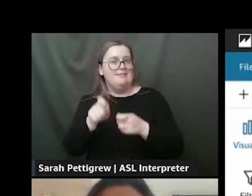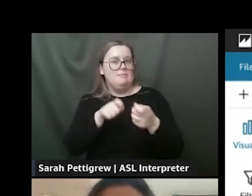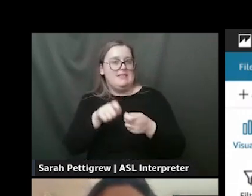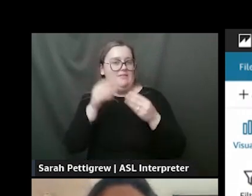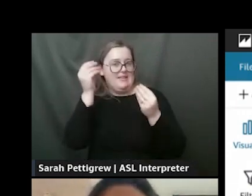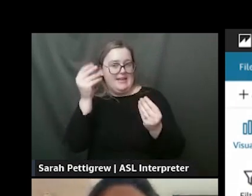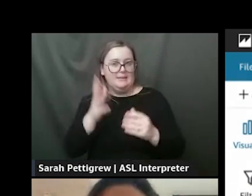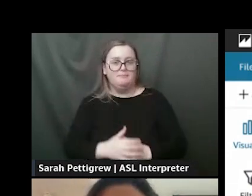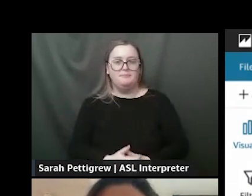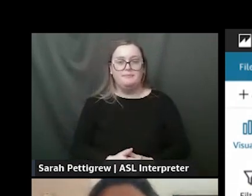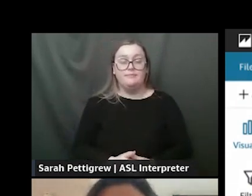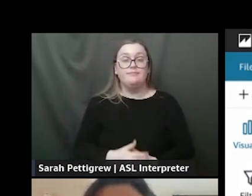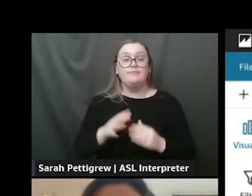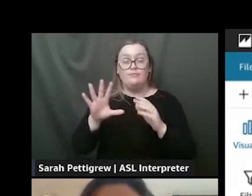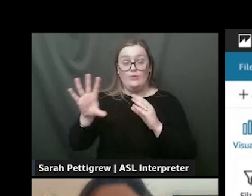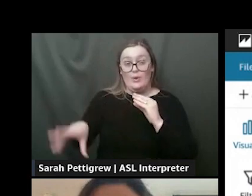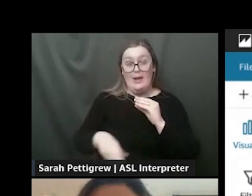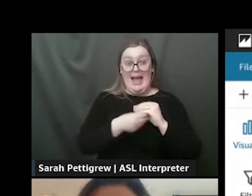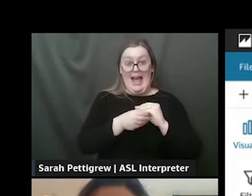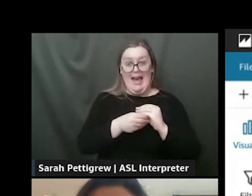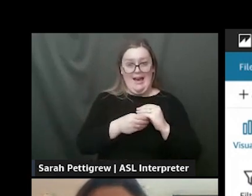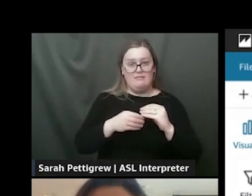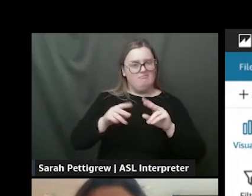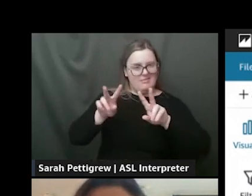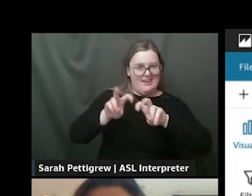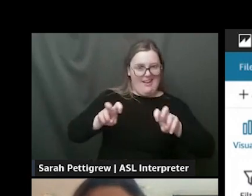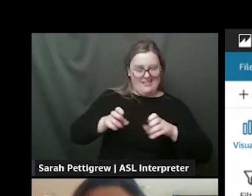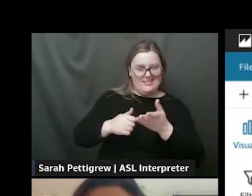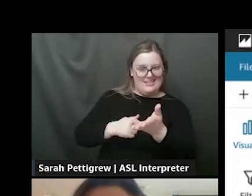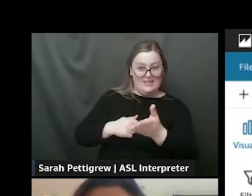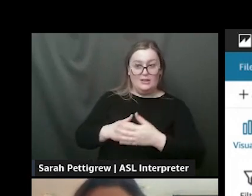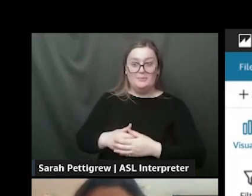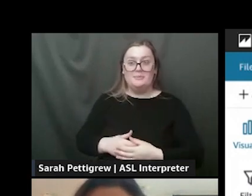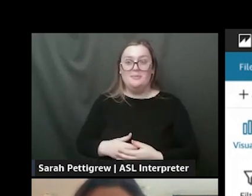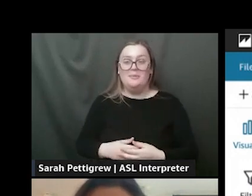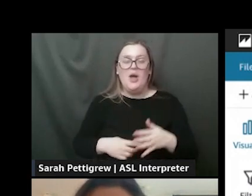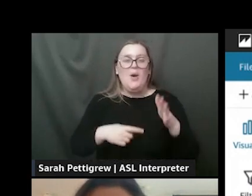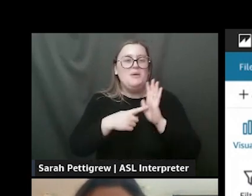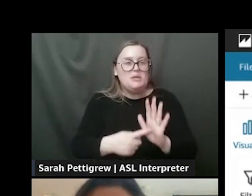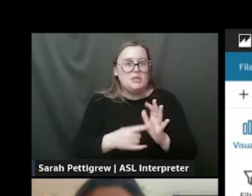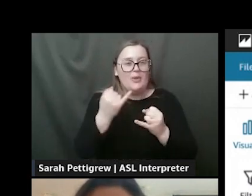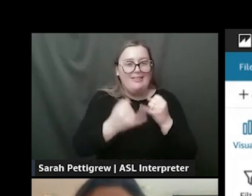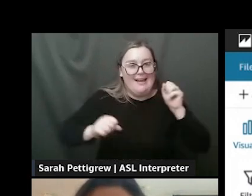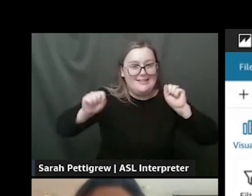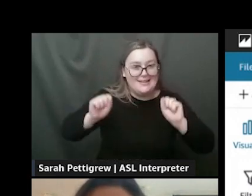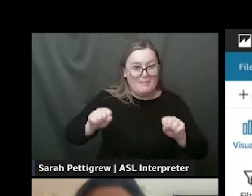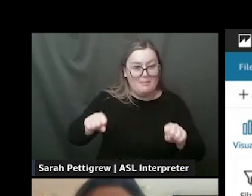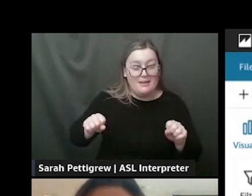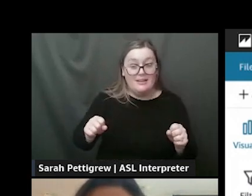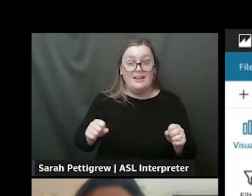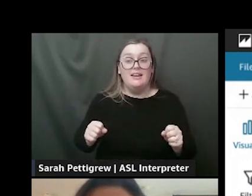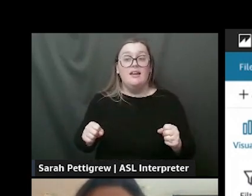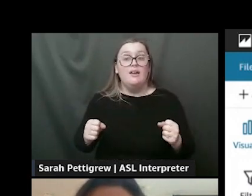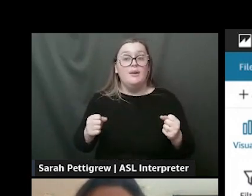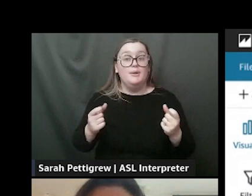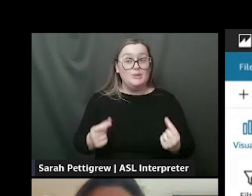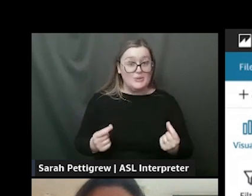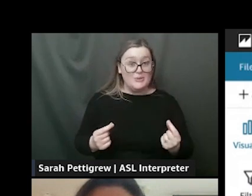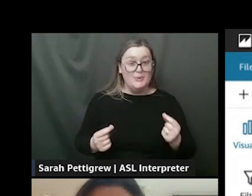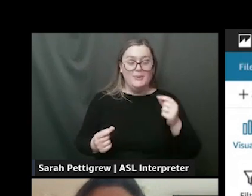going to add this to my analysis, and I'm going to show you our last capability, which is you can actually